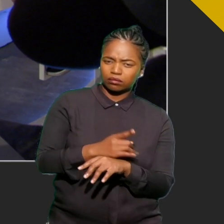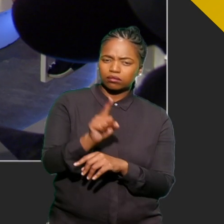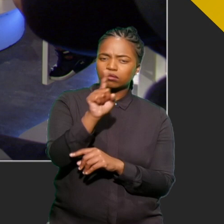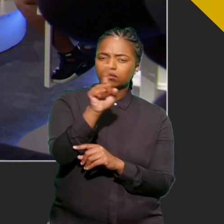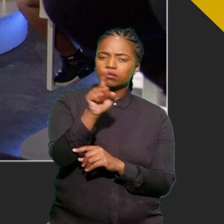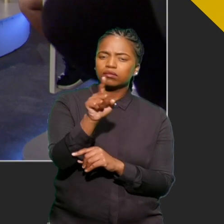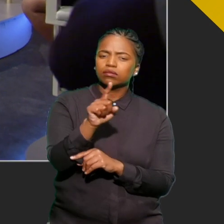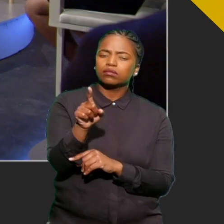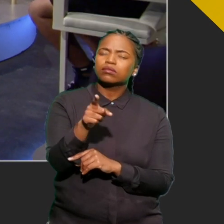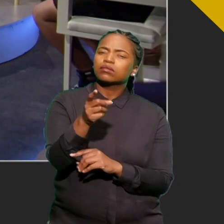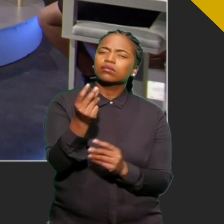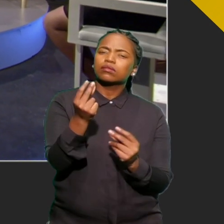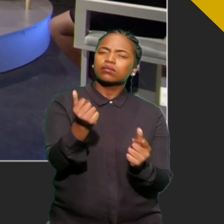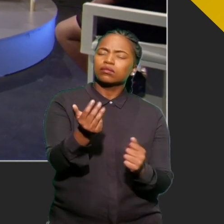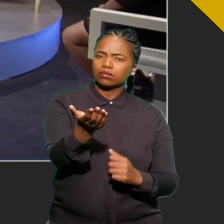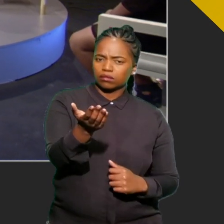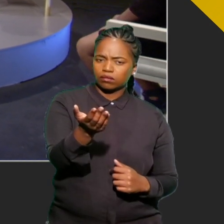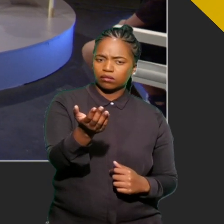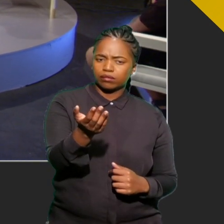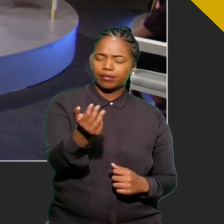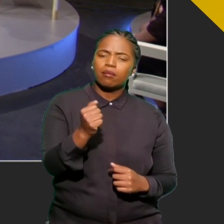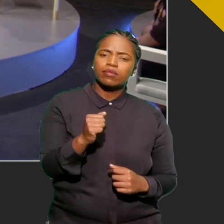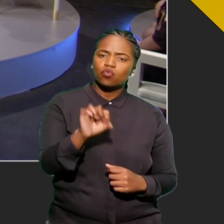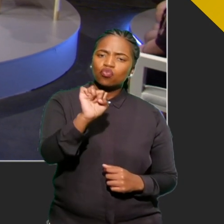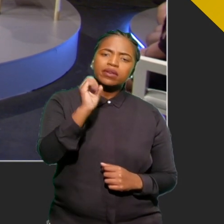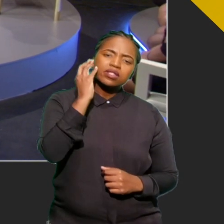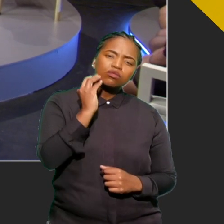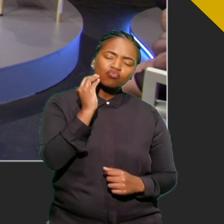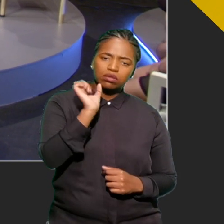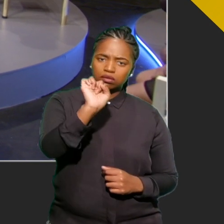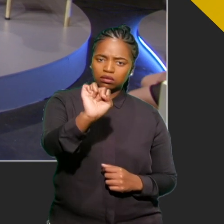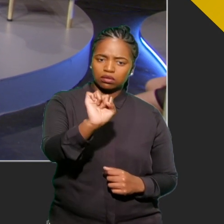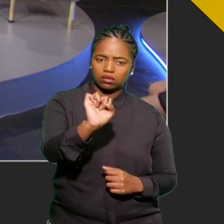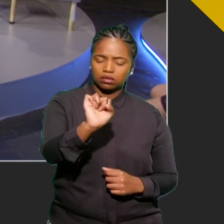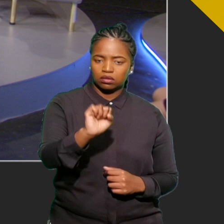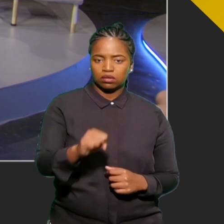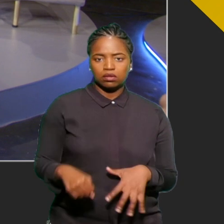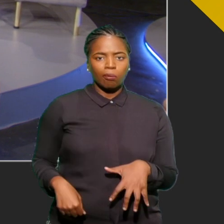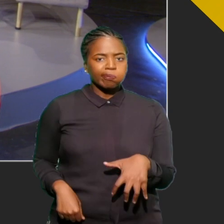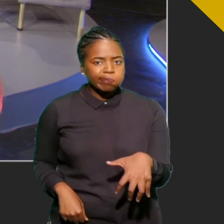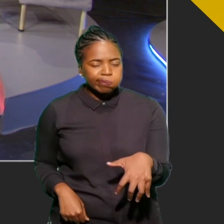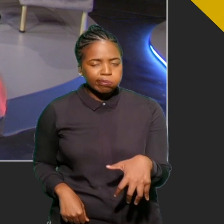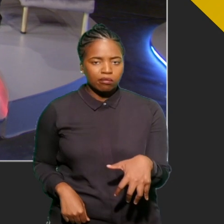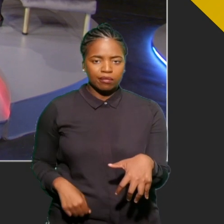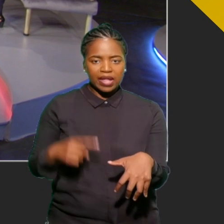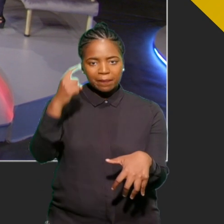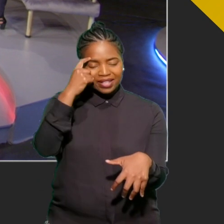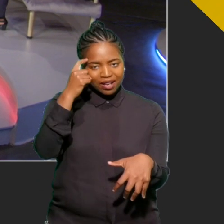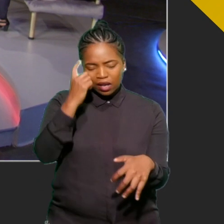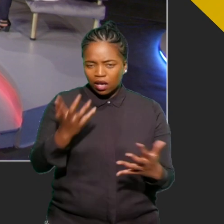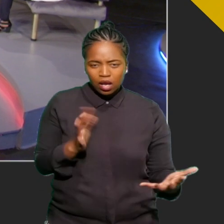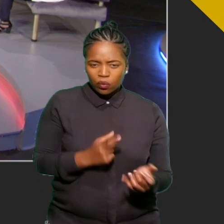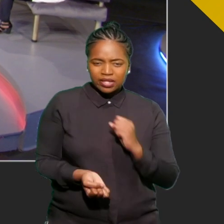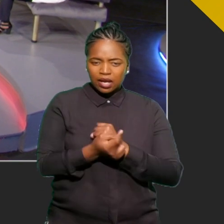Utabiso. Utabiso, quickly tell us Horna. Your experience falling pregnant, or was it also mentally, where were you?